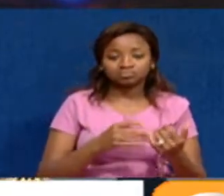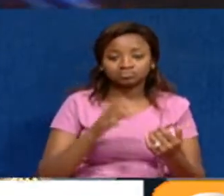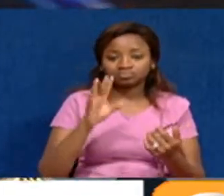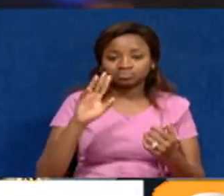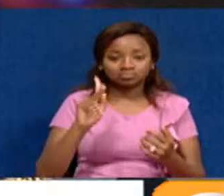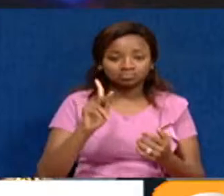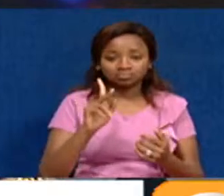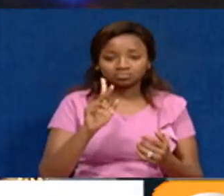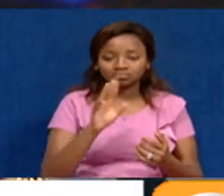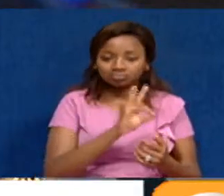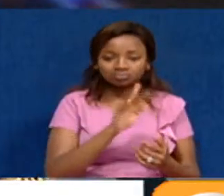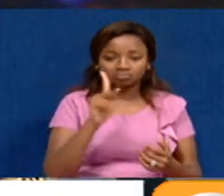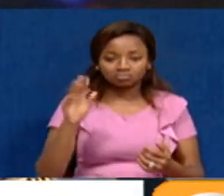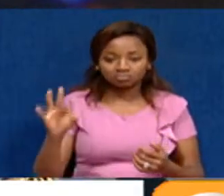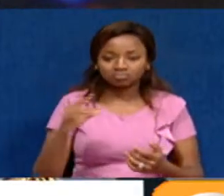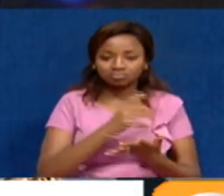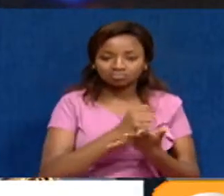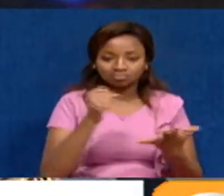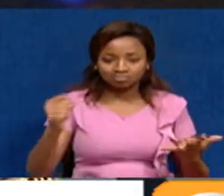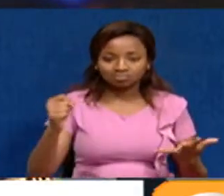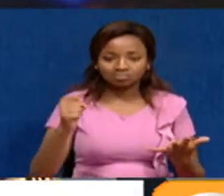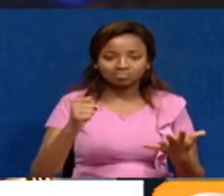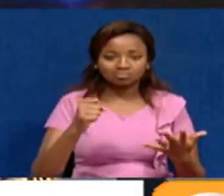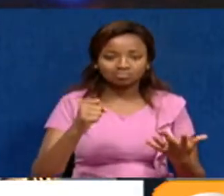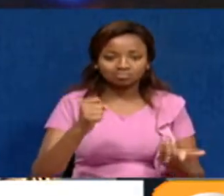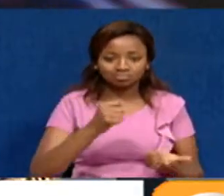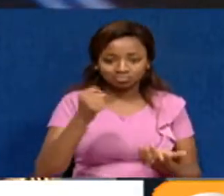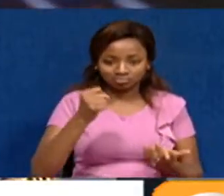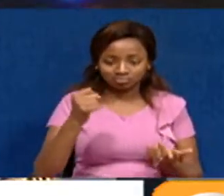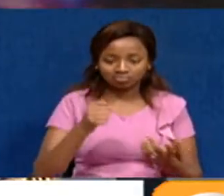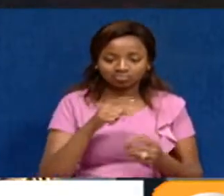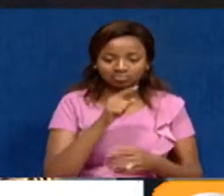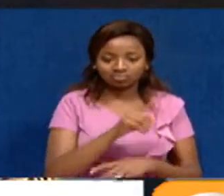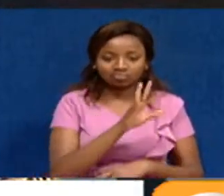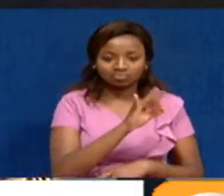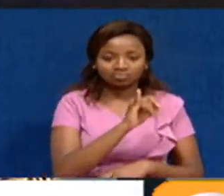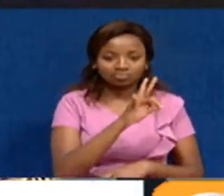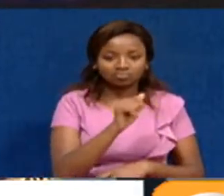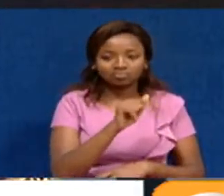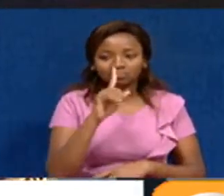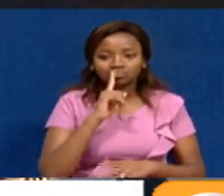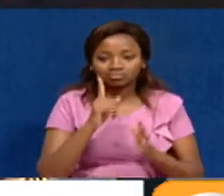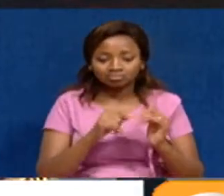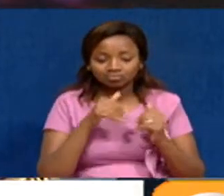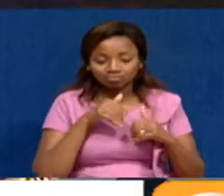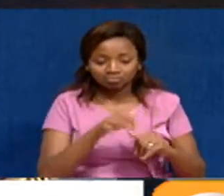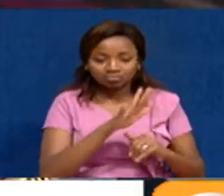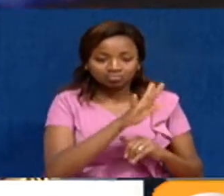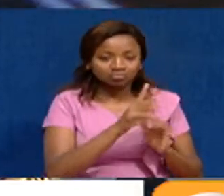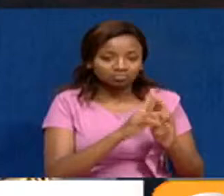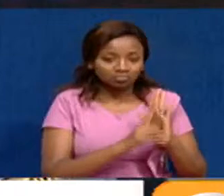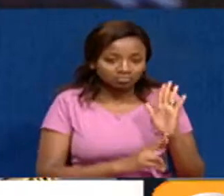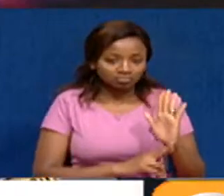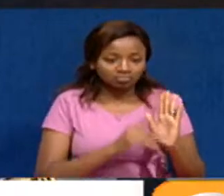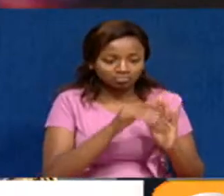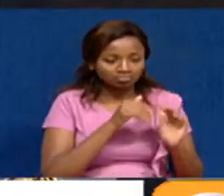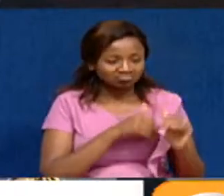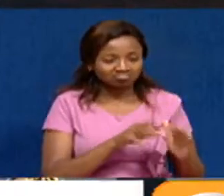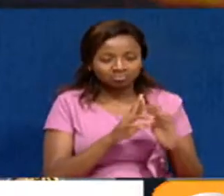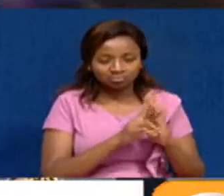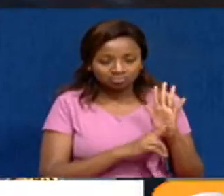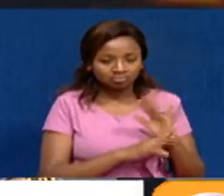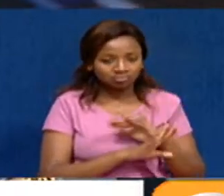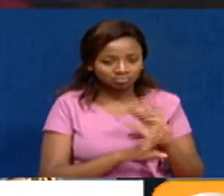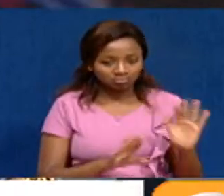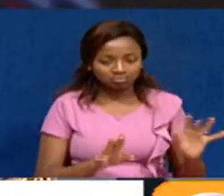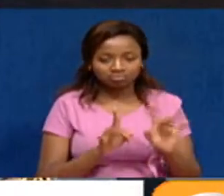it's necessary to get the kind of football we want. Others say we need to follow FIFA's rules. FIFA, CAF, they stick to the rules,